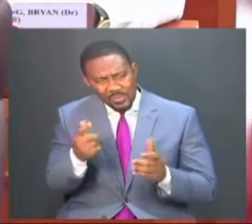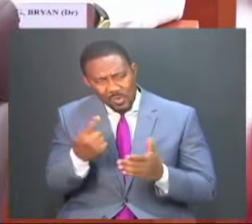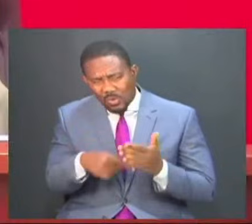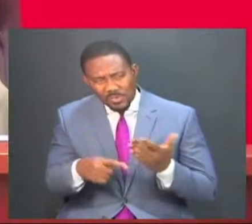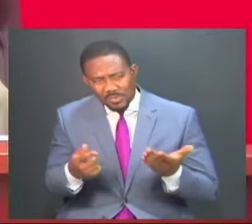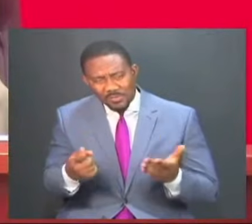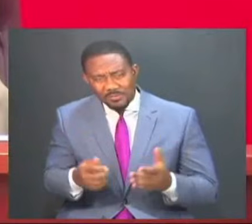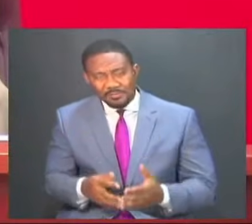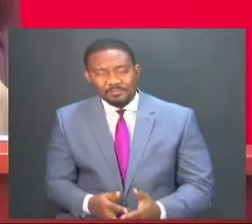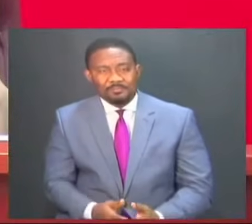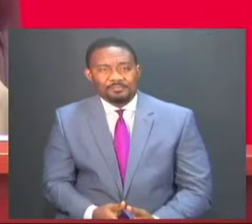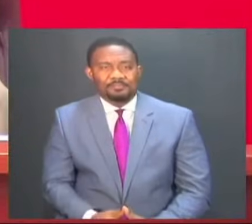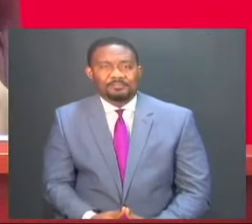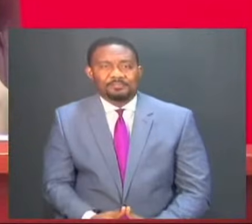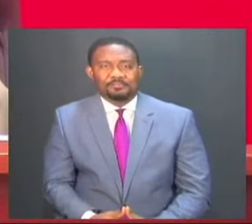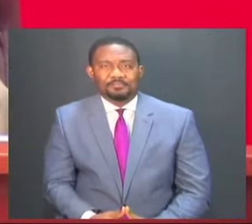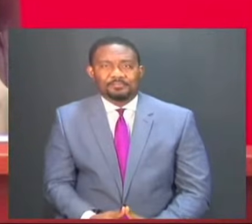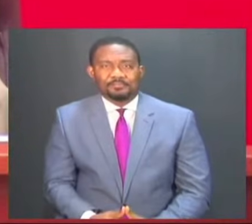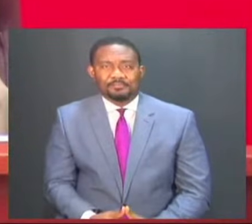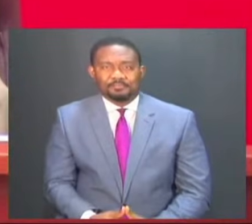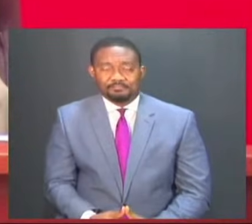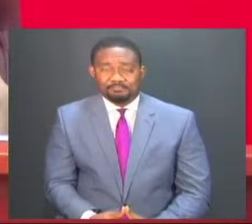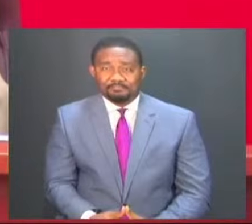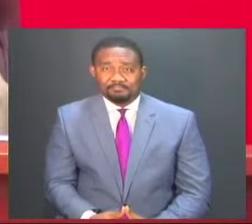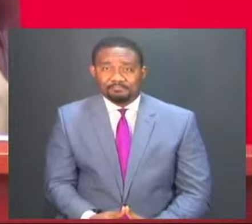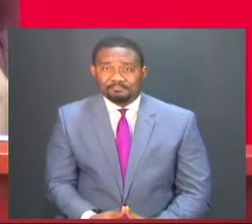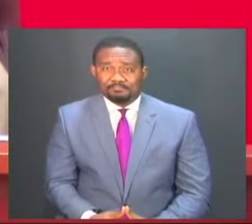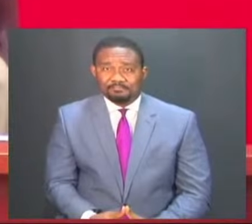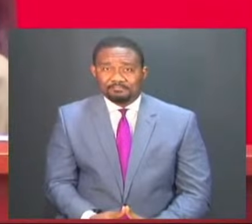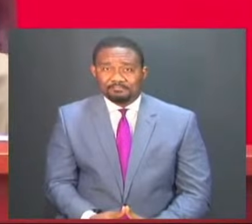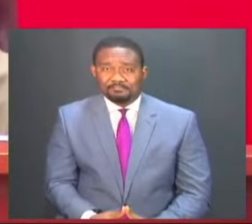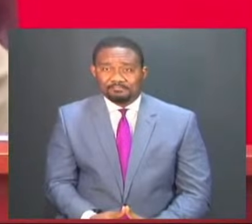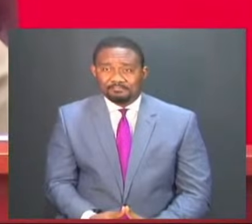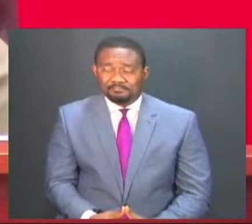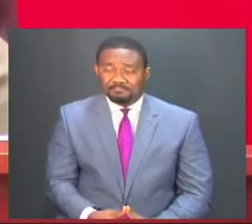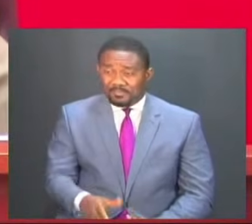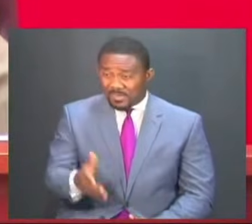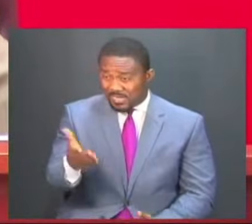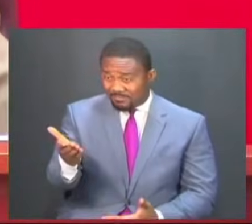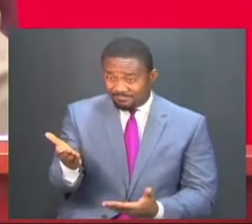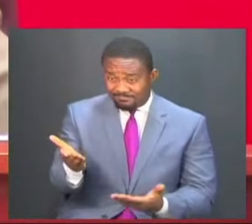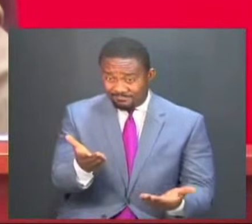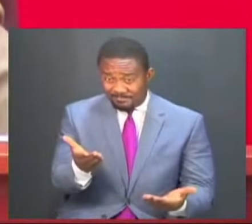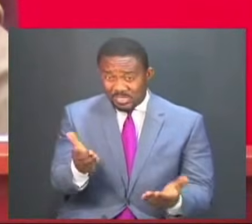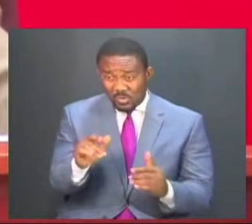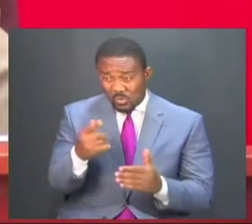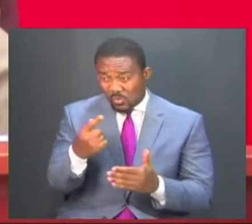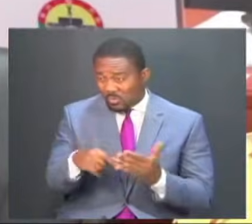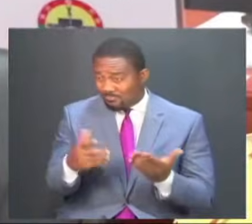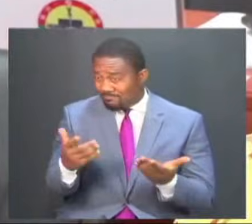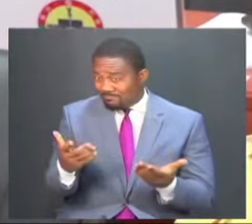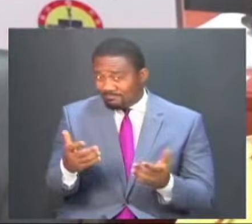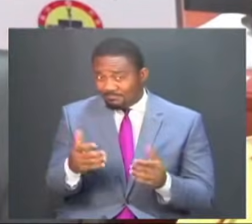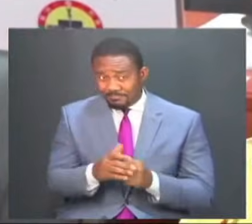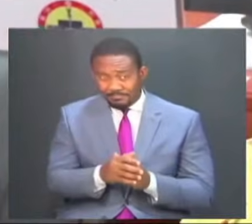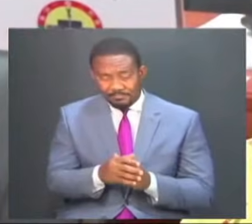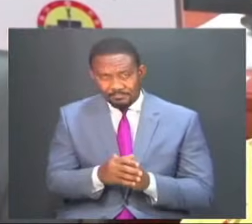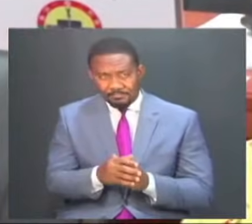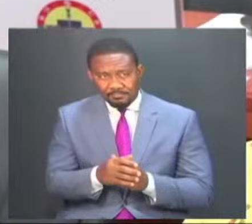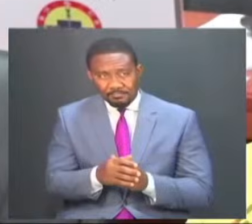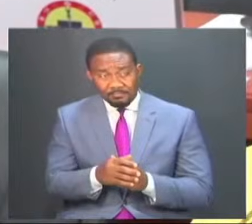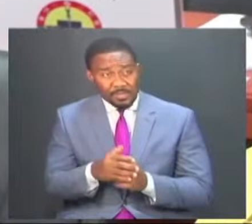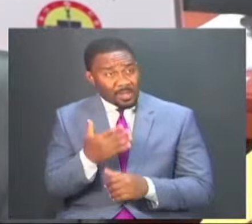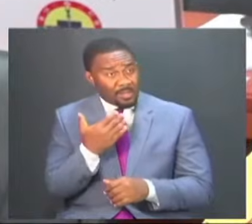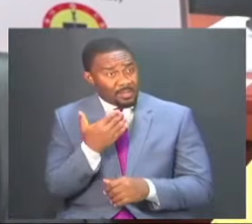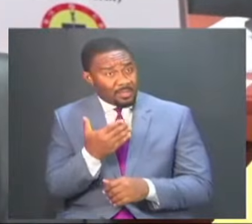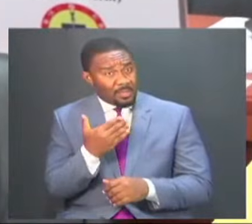Yes. Honorable Deputy Minister for Finance, you have the floor. Thank you, Mr. Speaker. Mr. Speaker, there are only a few amendments